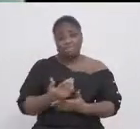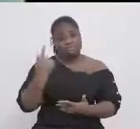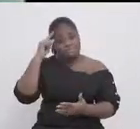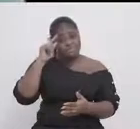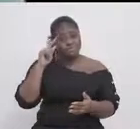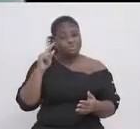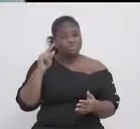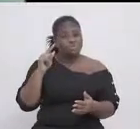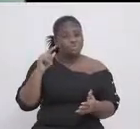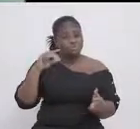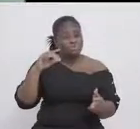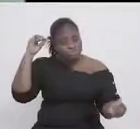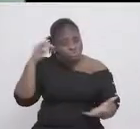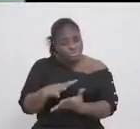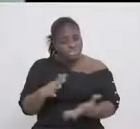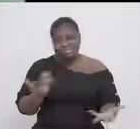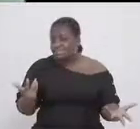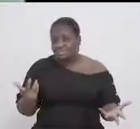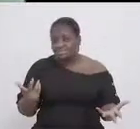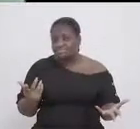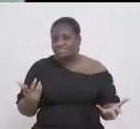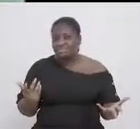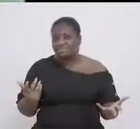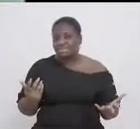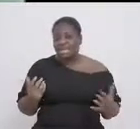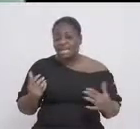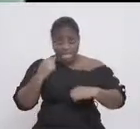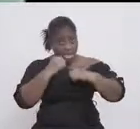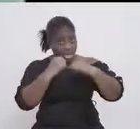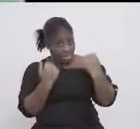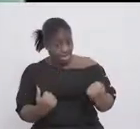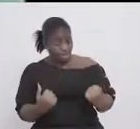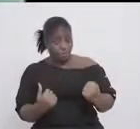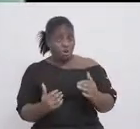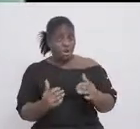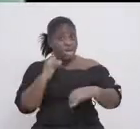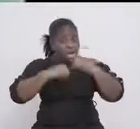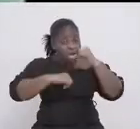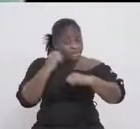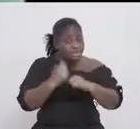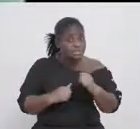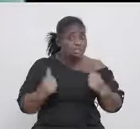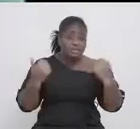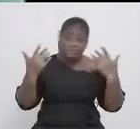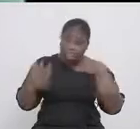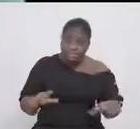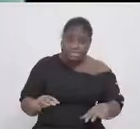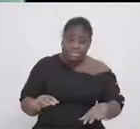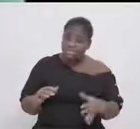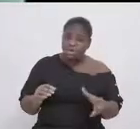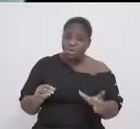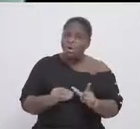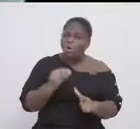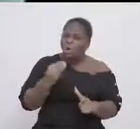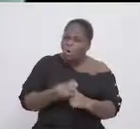students. And the question is, have their capacity been built to use the laptop to create